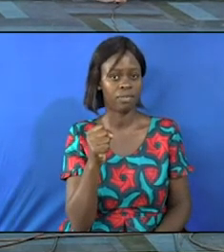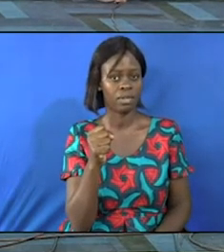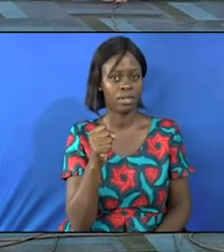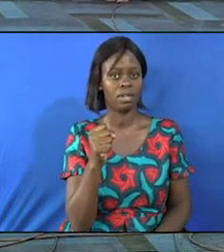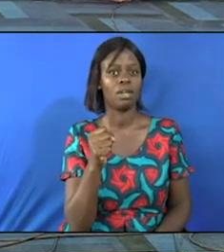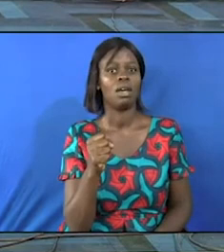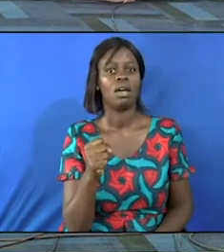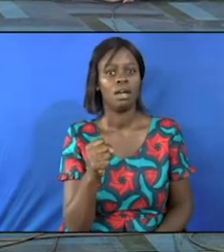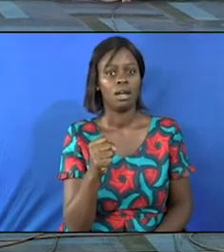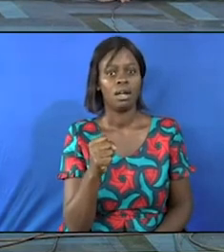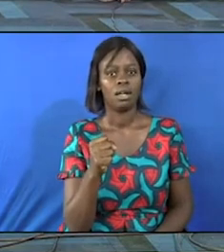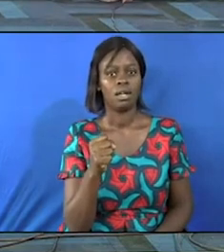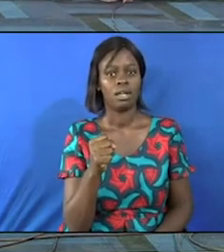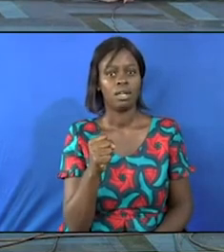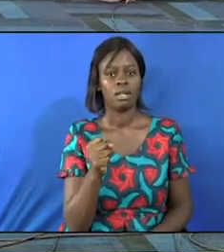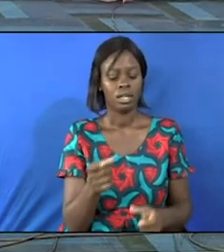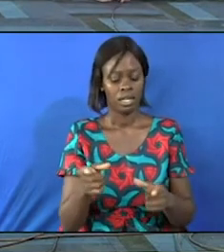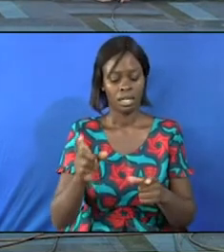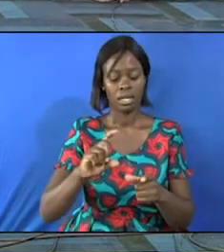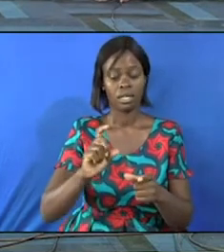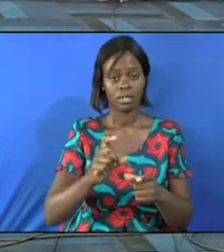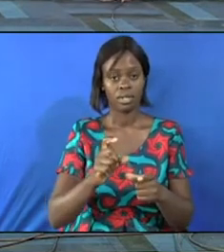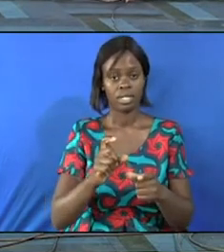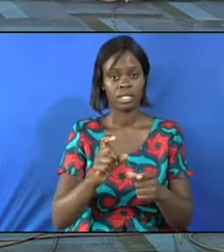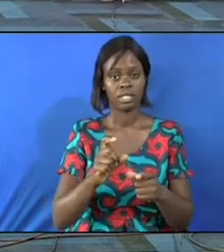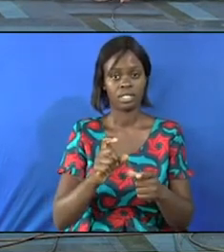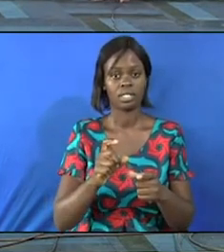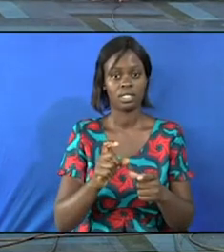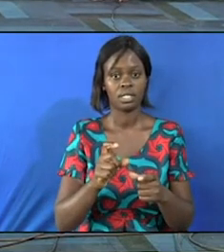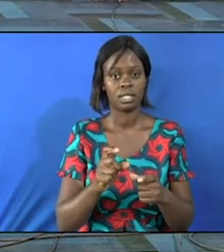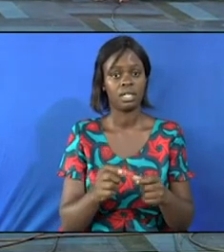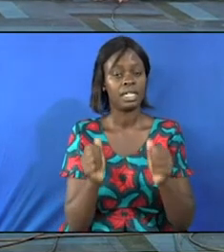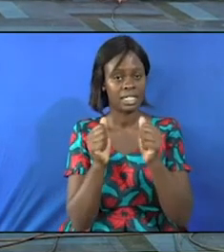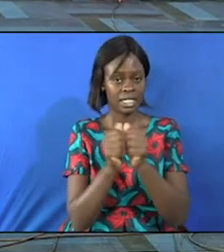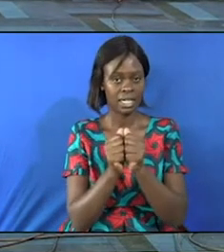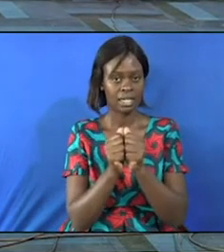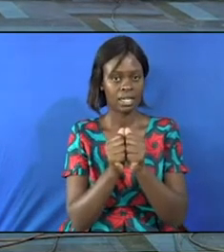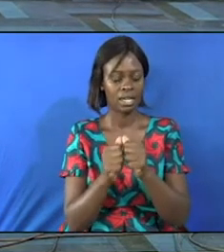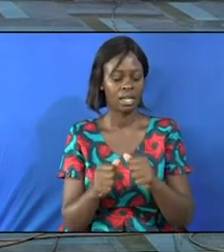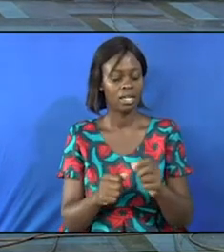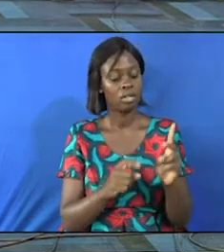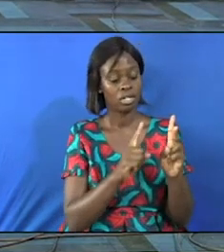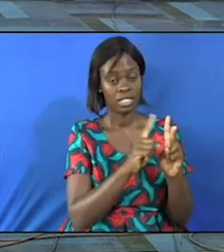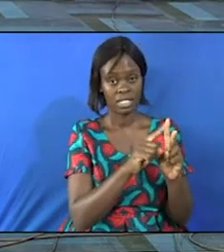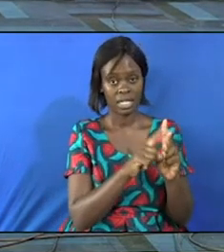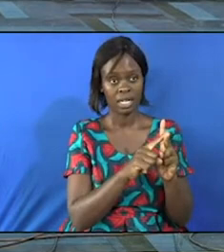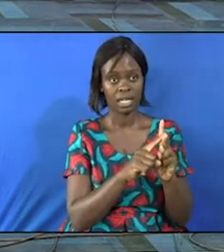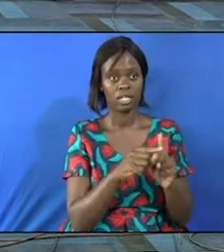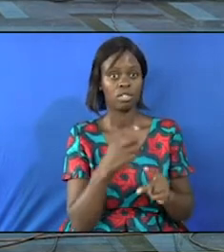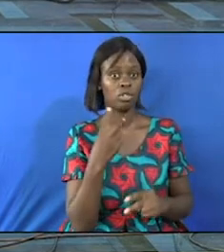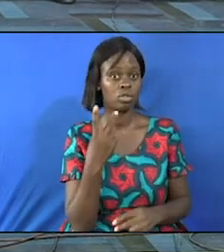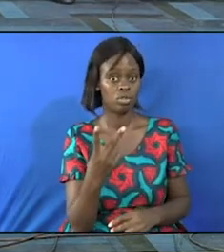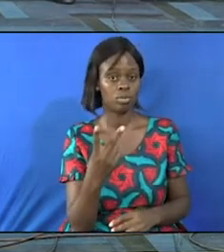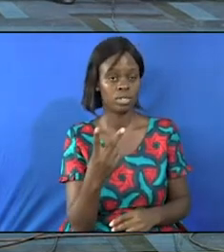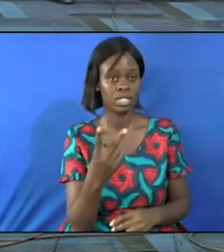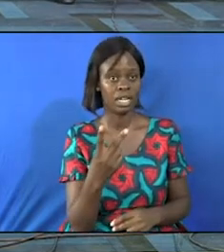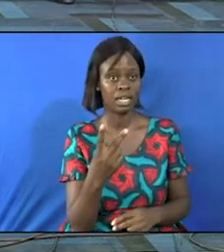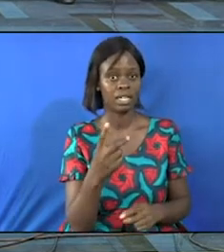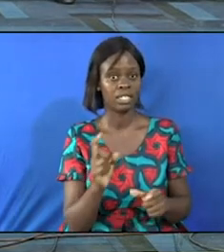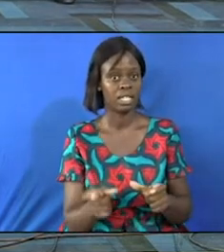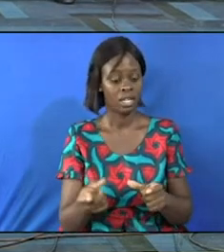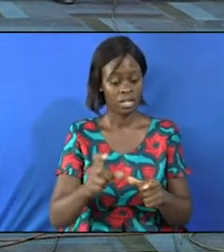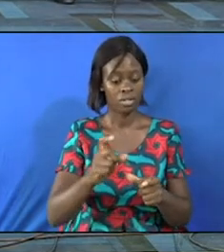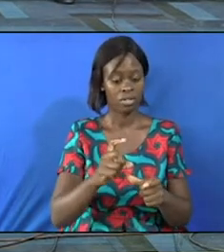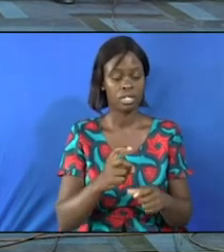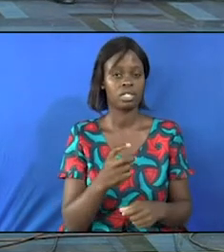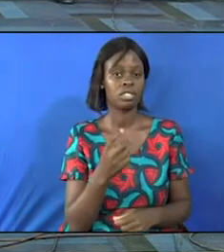to the one with 5 talents. So children, if we do not use our gifts, God will take them away. If my friends